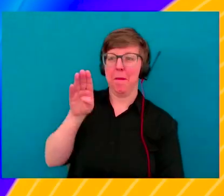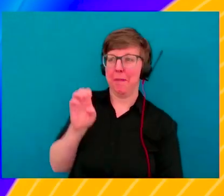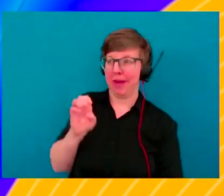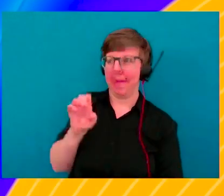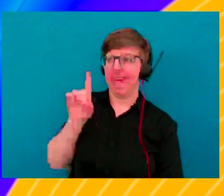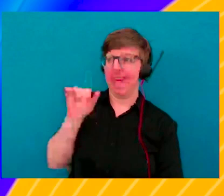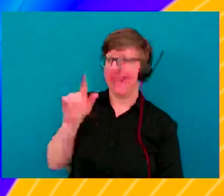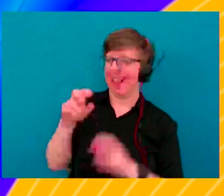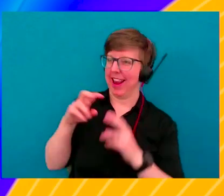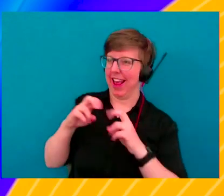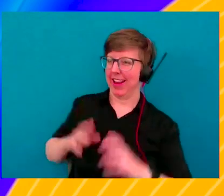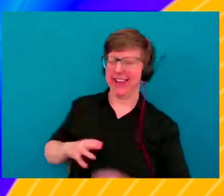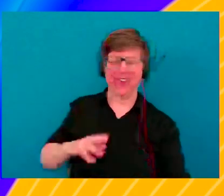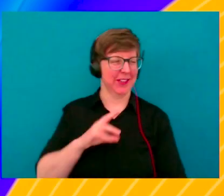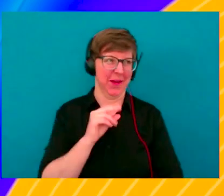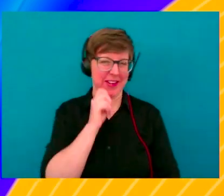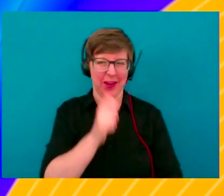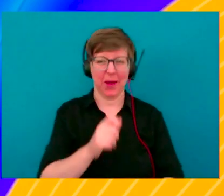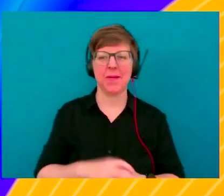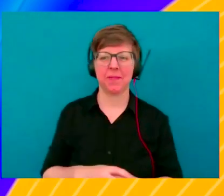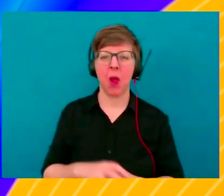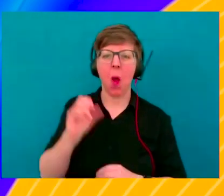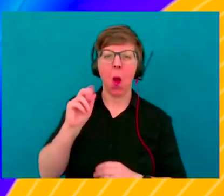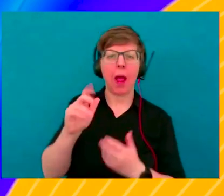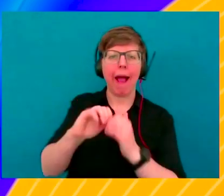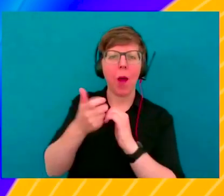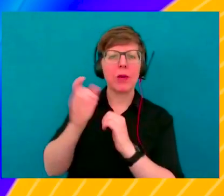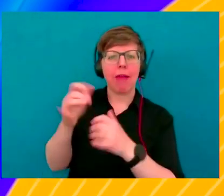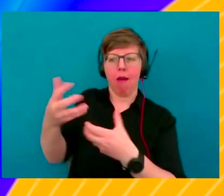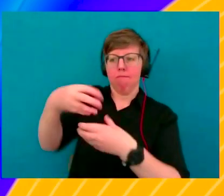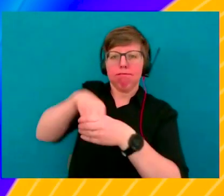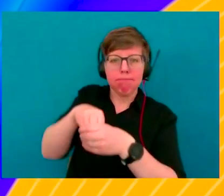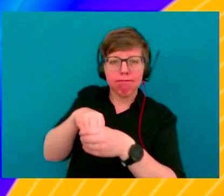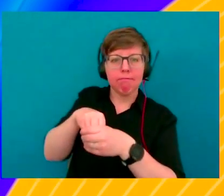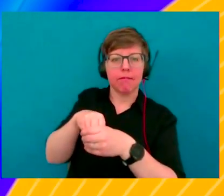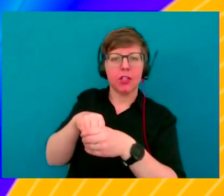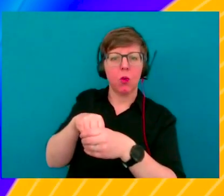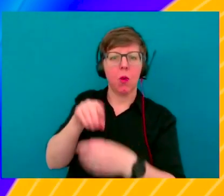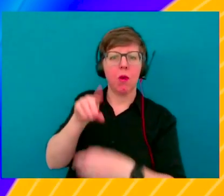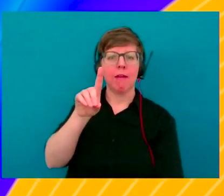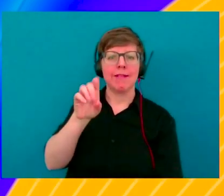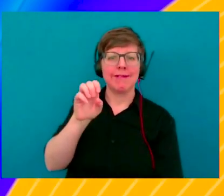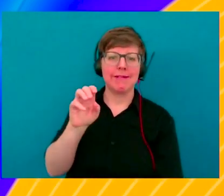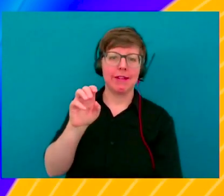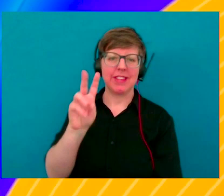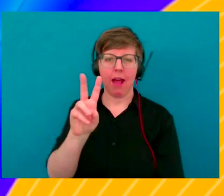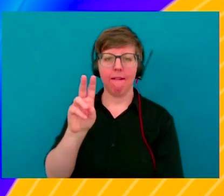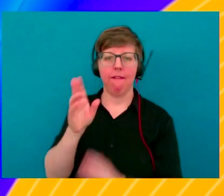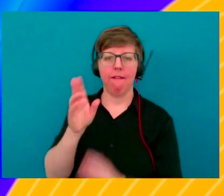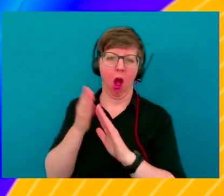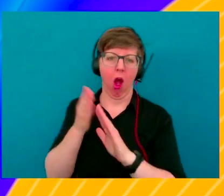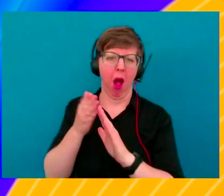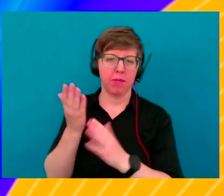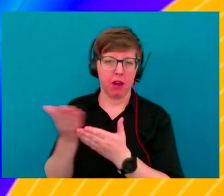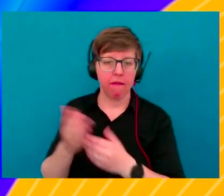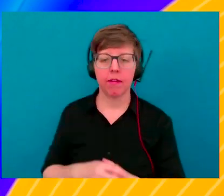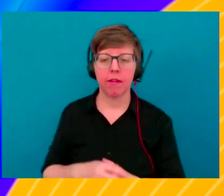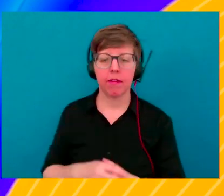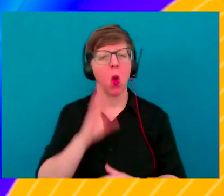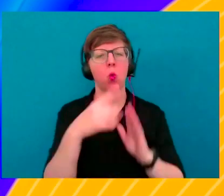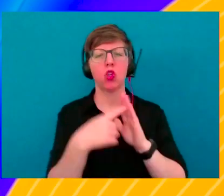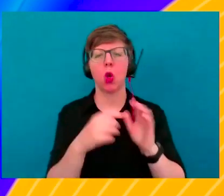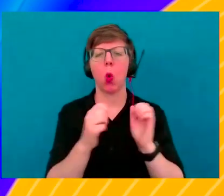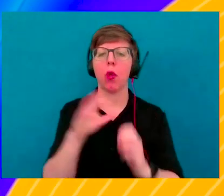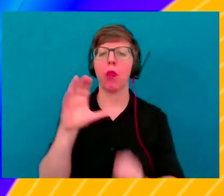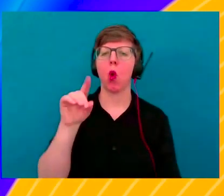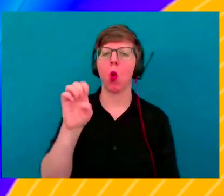so Yeah. how is this getting baked into the DevOps stuff? Yeah, so we see, so we'll show actually some of this today with Code Whisper. So, so you know, across